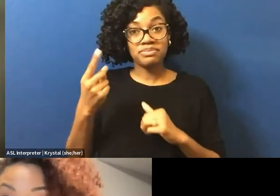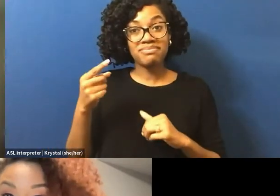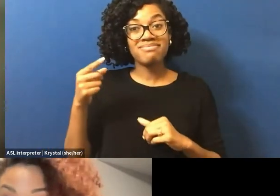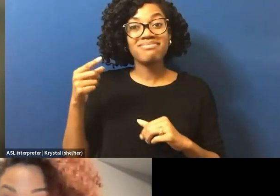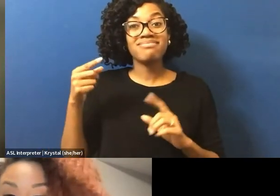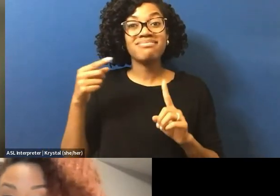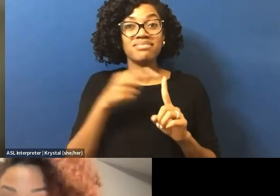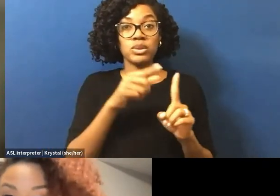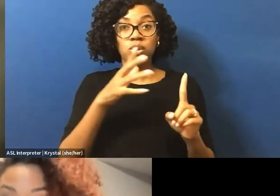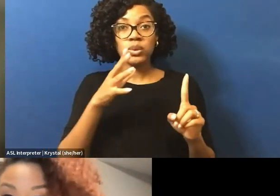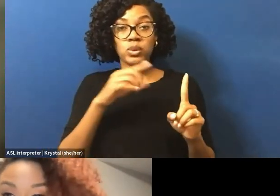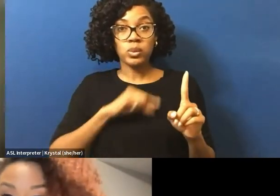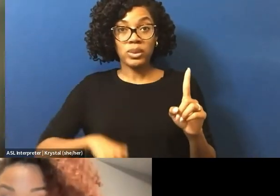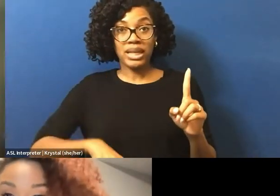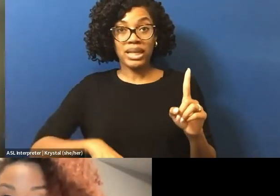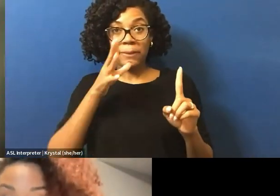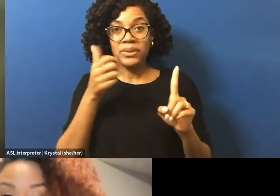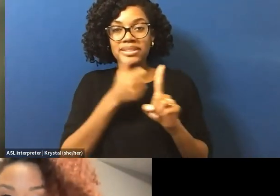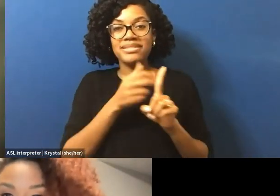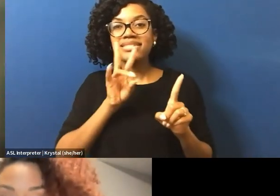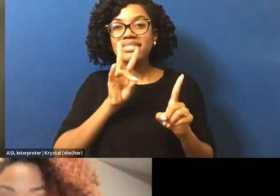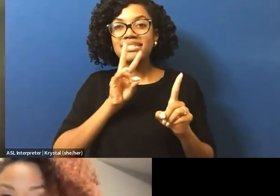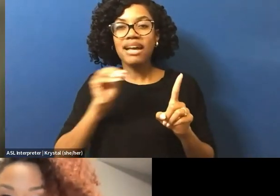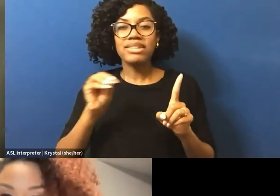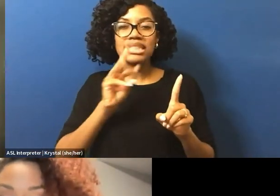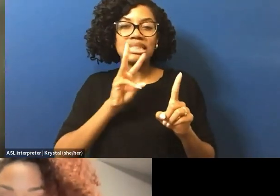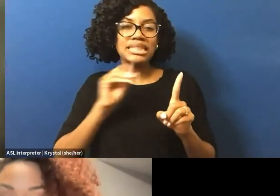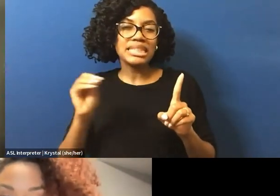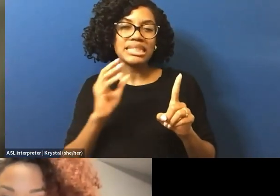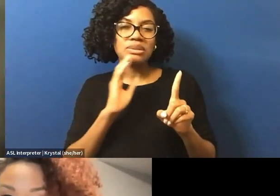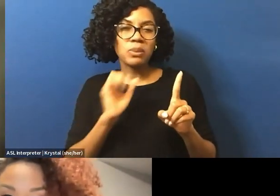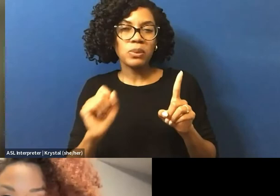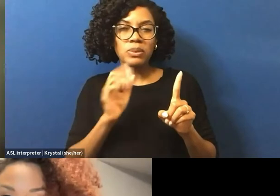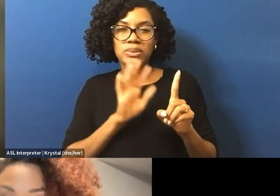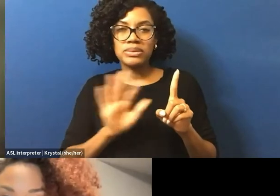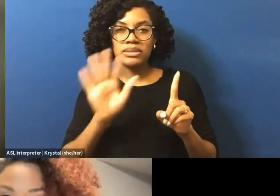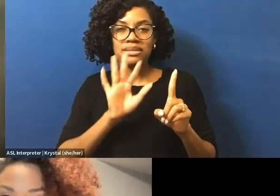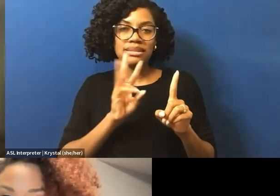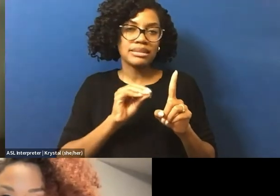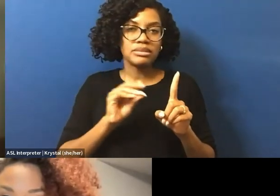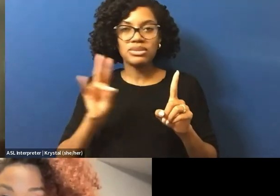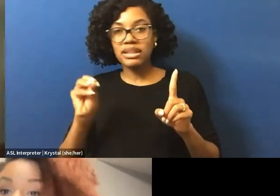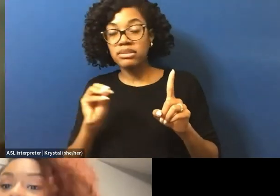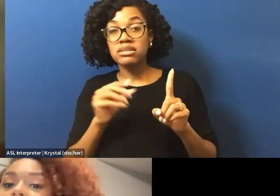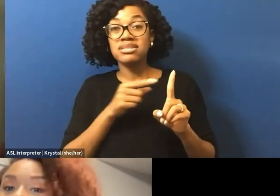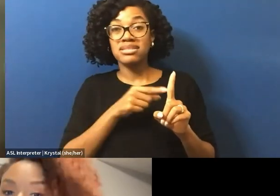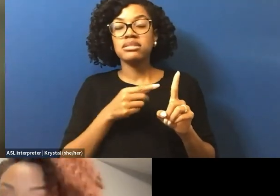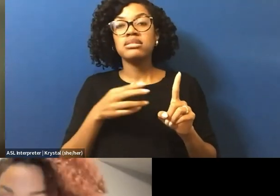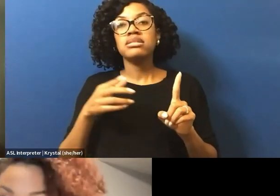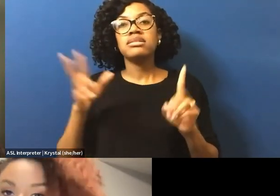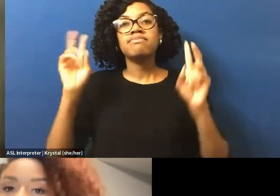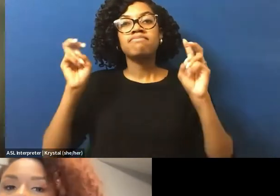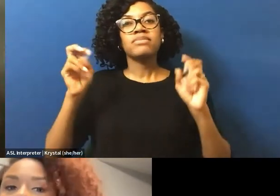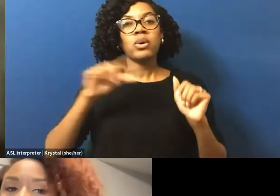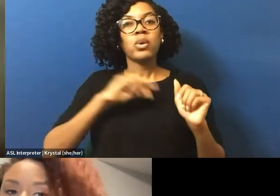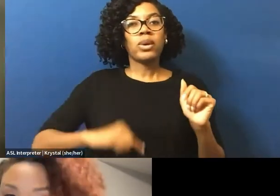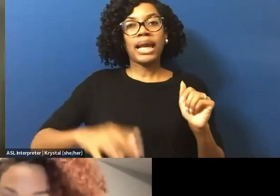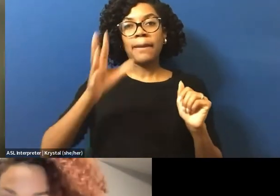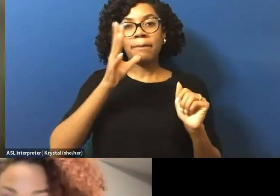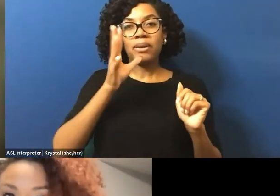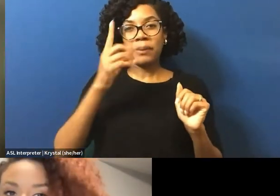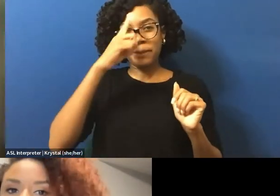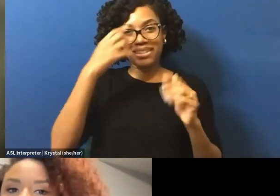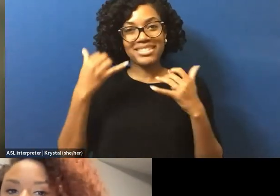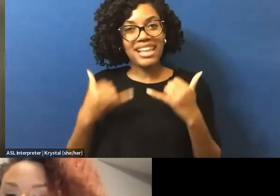in her 60s or 70s. And this is where she gets this name of kind of being the queen mother of the movement. She's now an